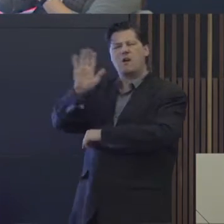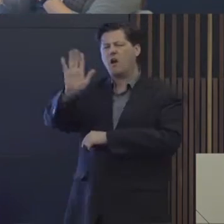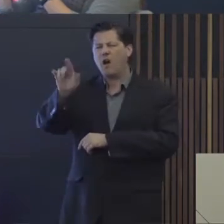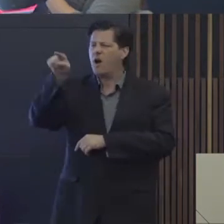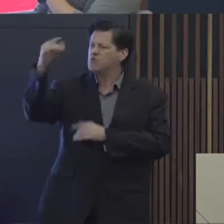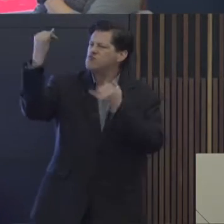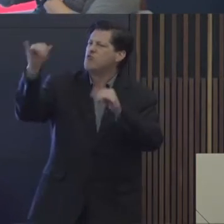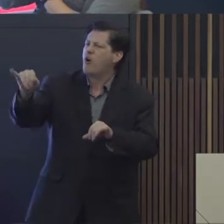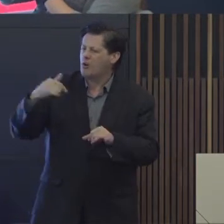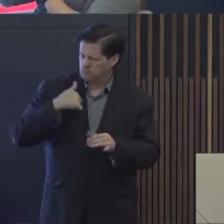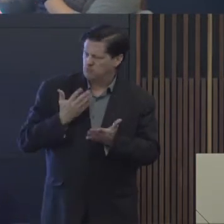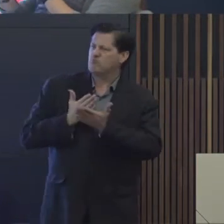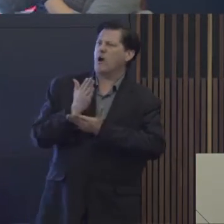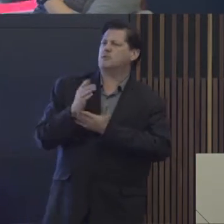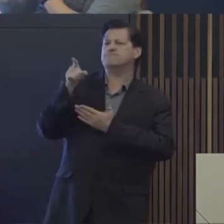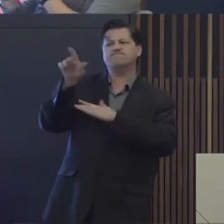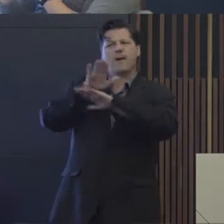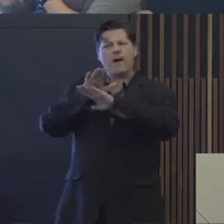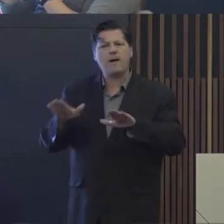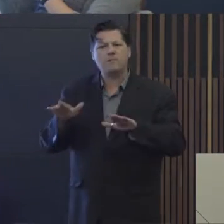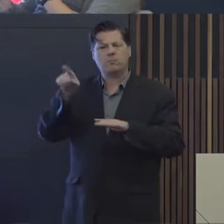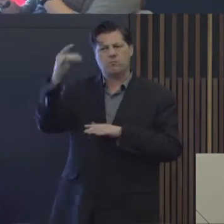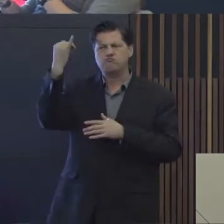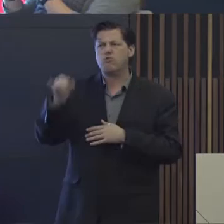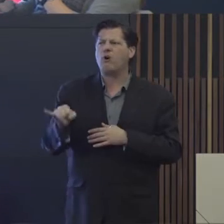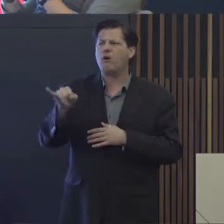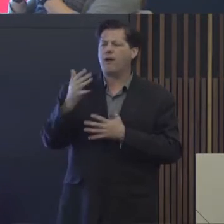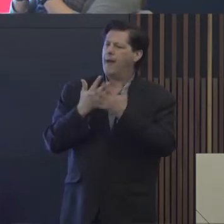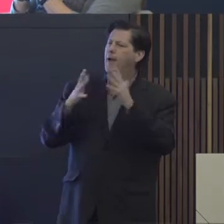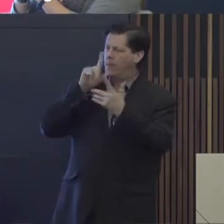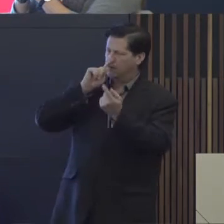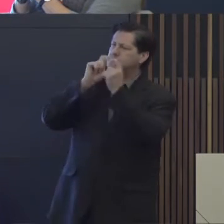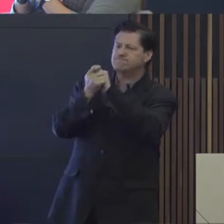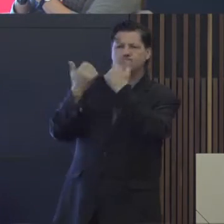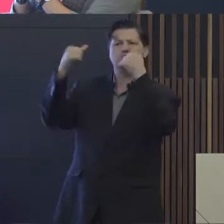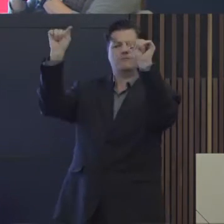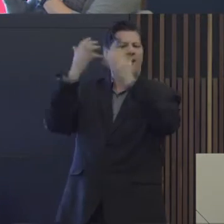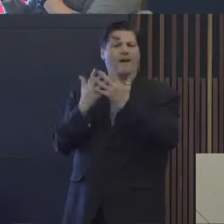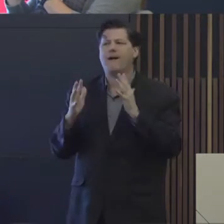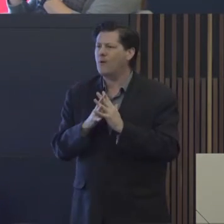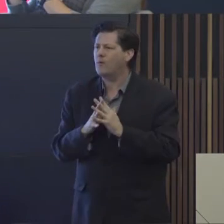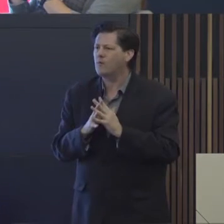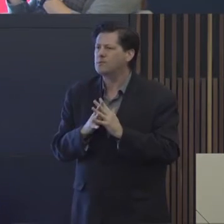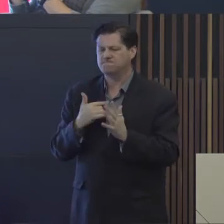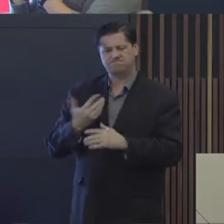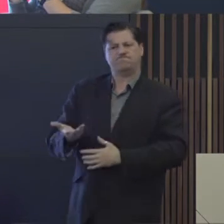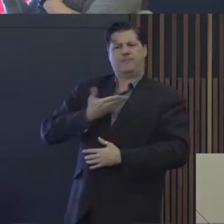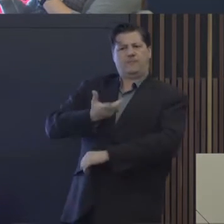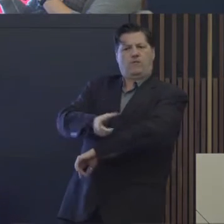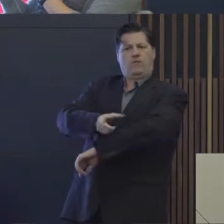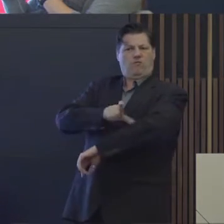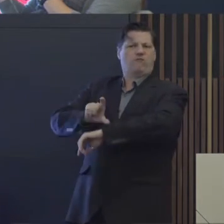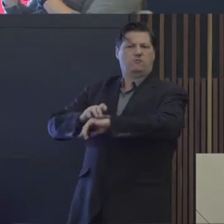the right to this. You're not doing it the way it should be done. How can we make this work? Something else I wanted to say also is